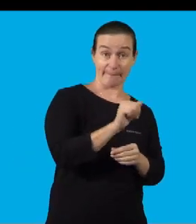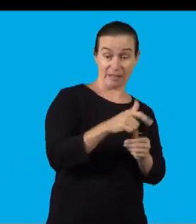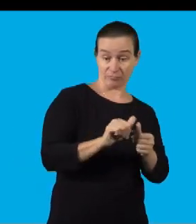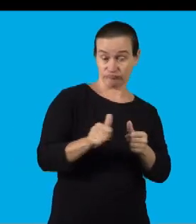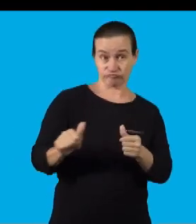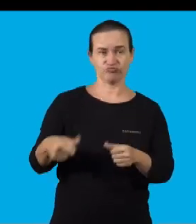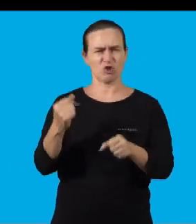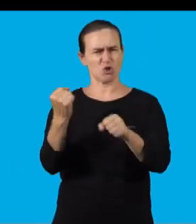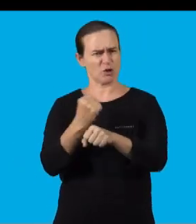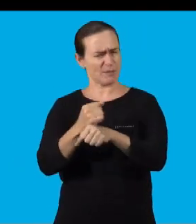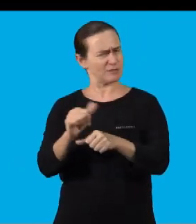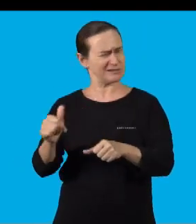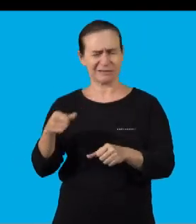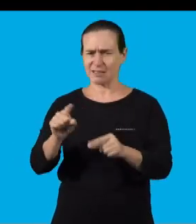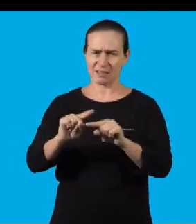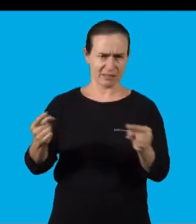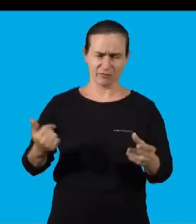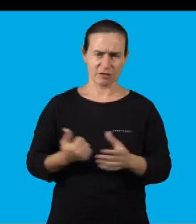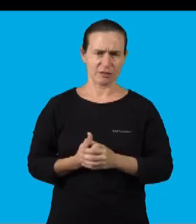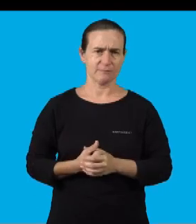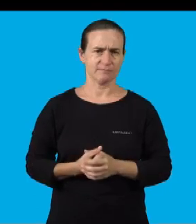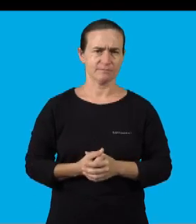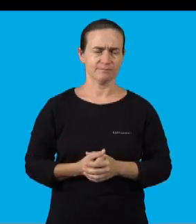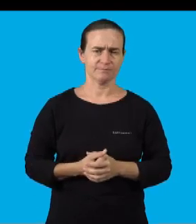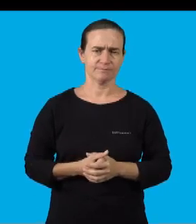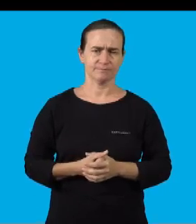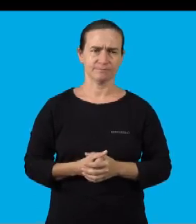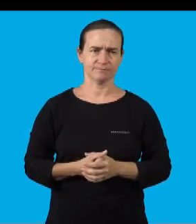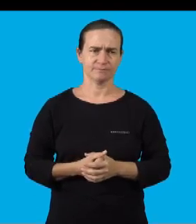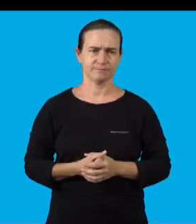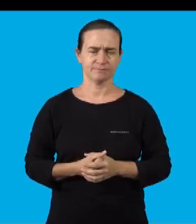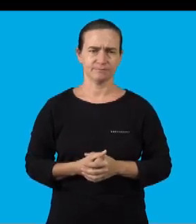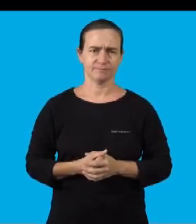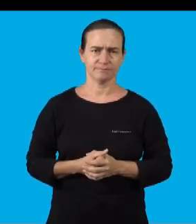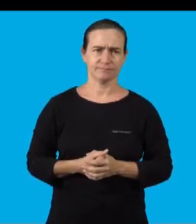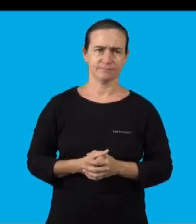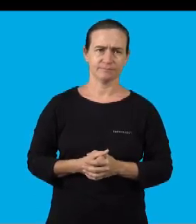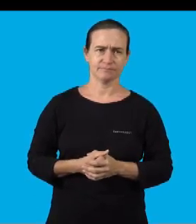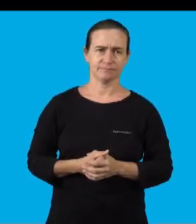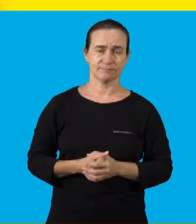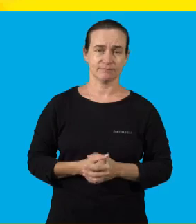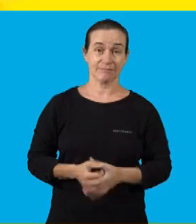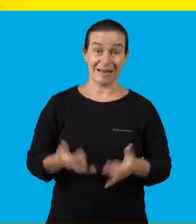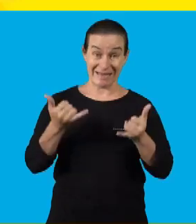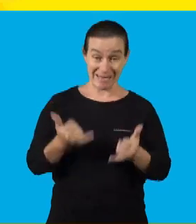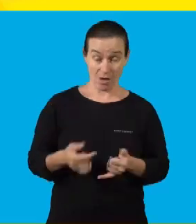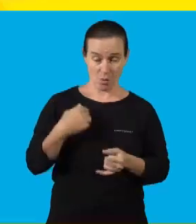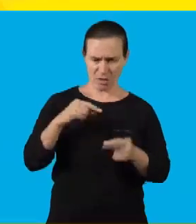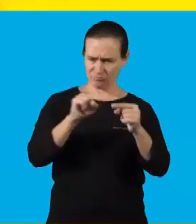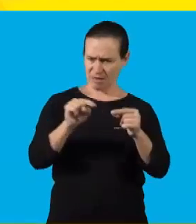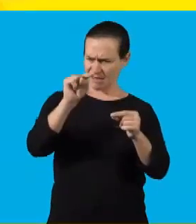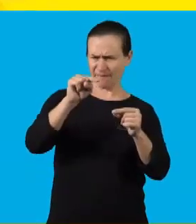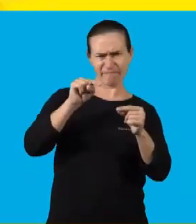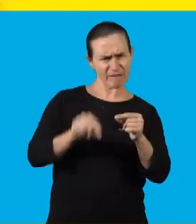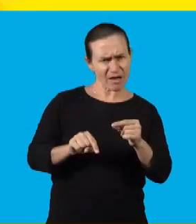we are subtracting to get the common difference, then that will be the arithmetic because we are finding the common difference. But now when we are